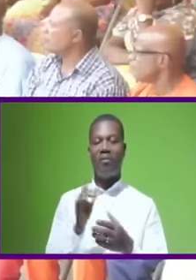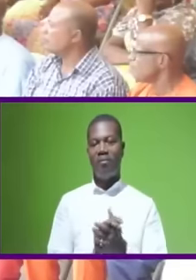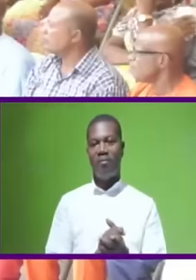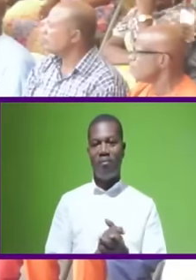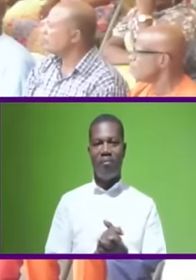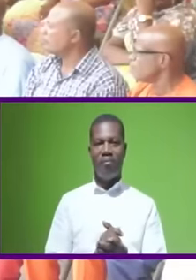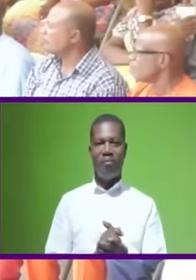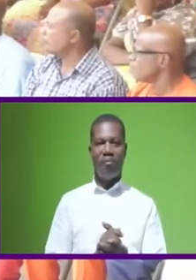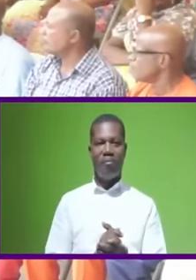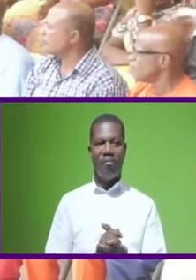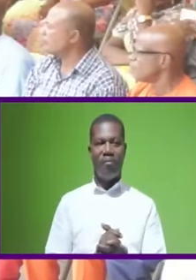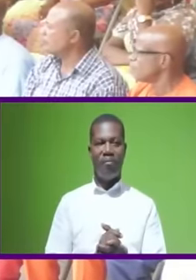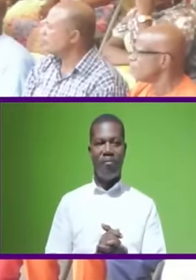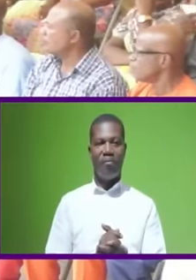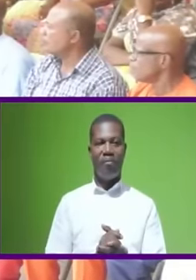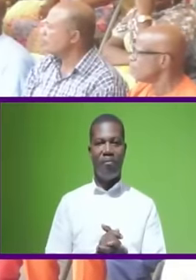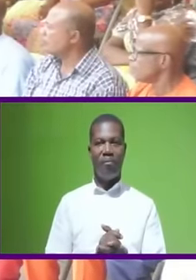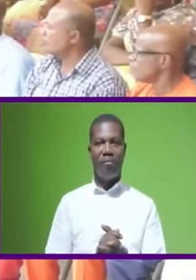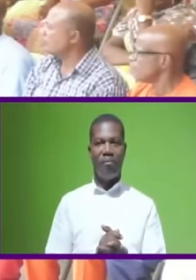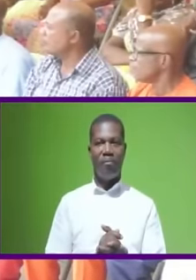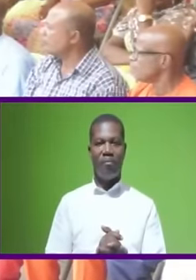meet Adam?